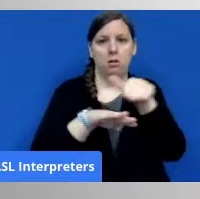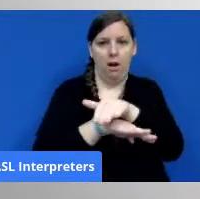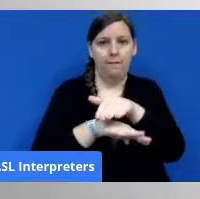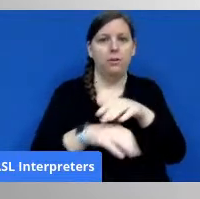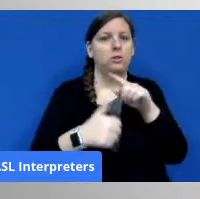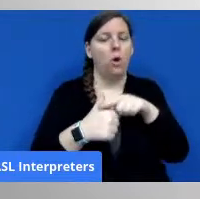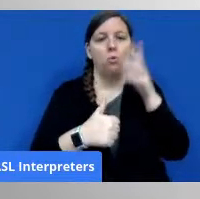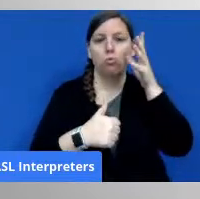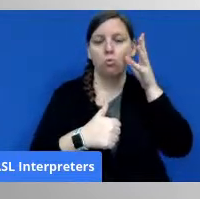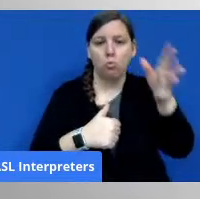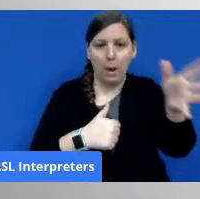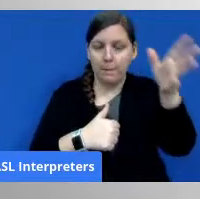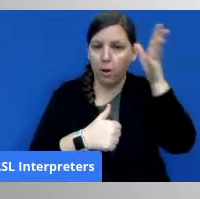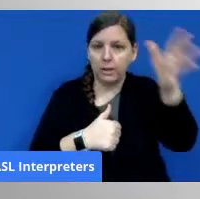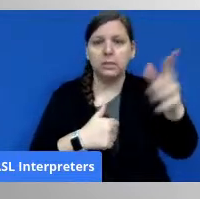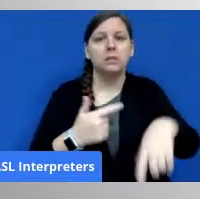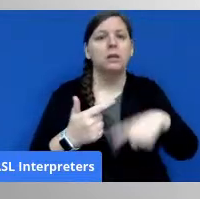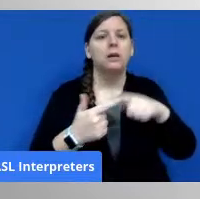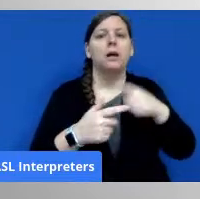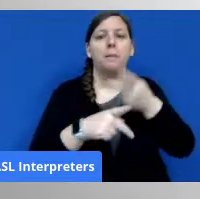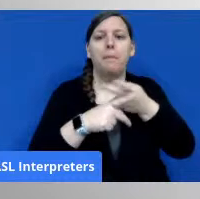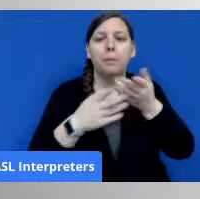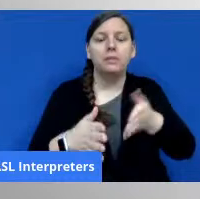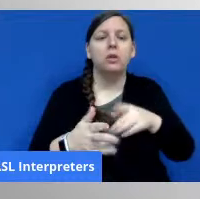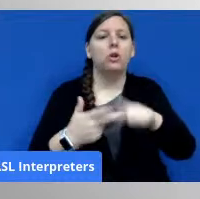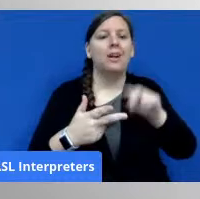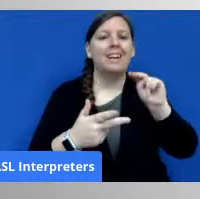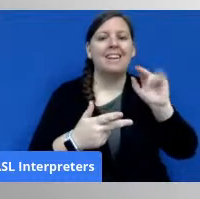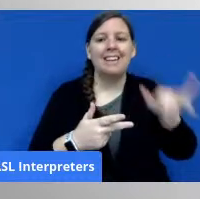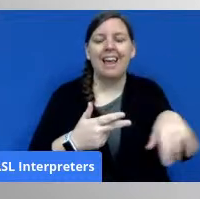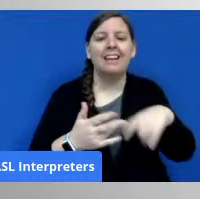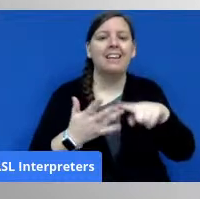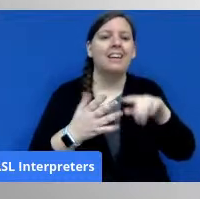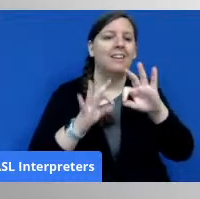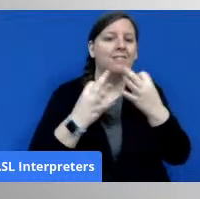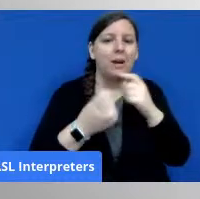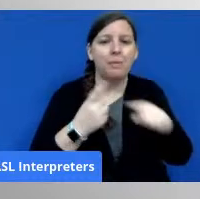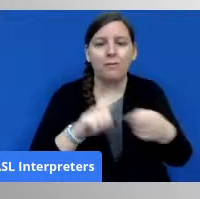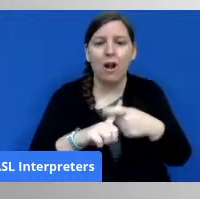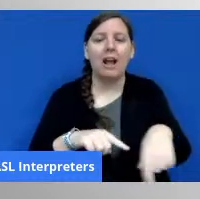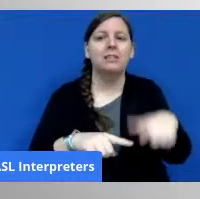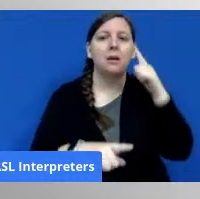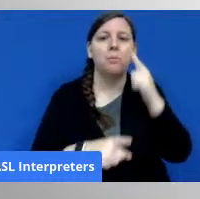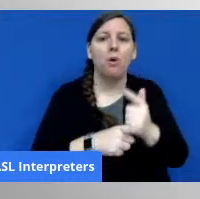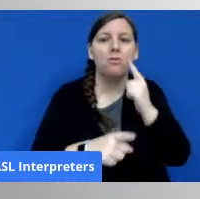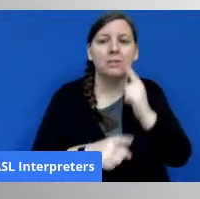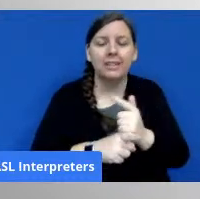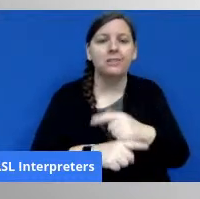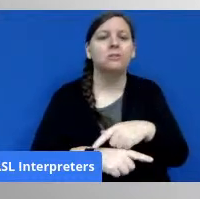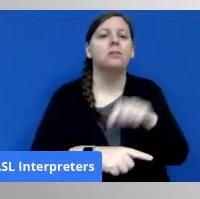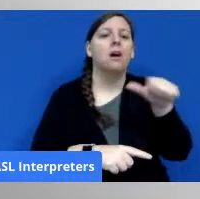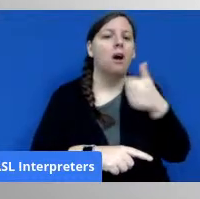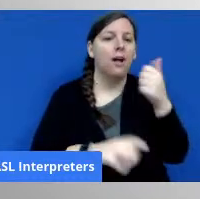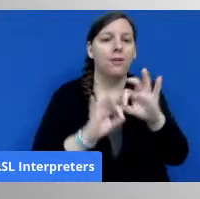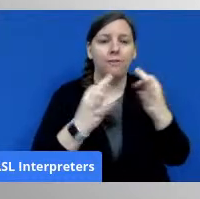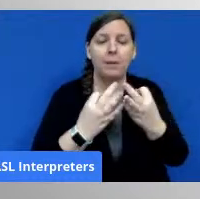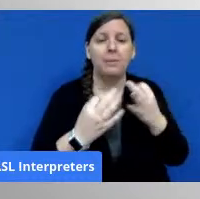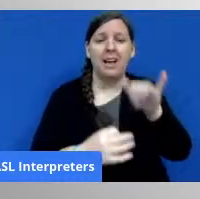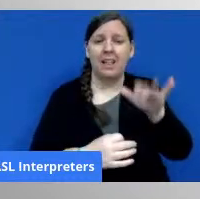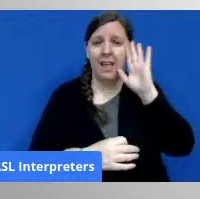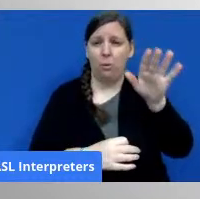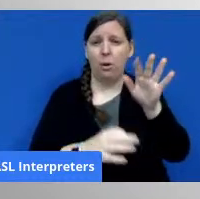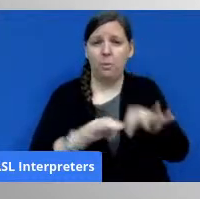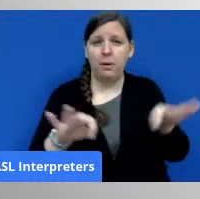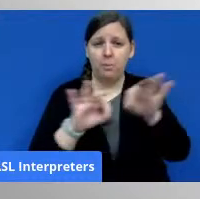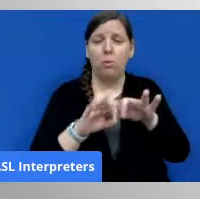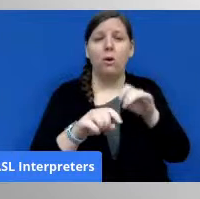babysitters, or nannies, family, friends, siblings, other relatives. And this is going to be really important in a moment when I start talking about the sources that our families with children